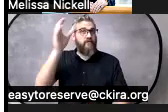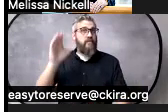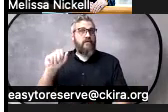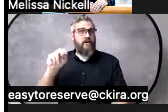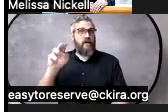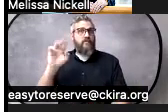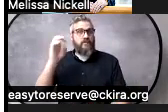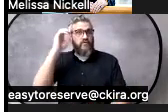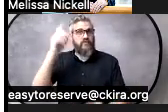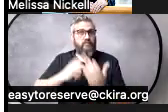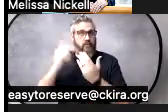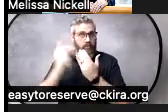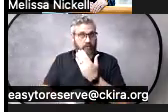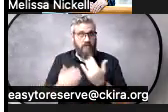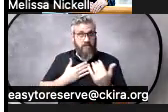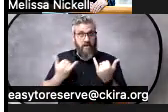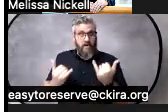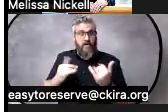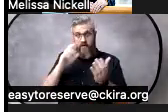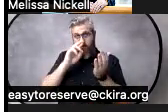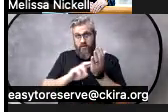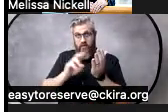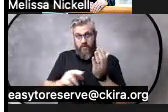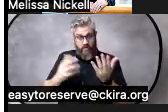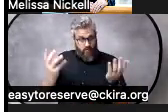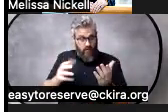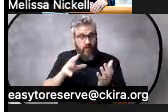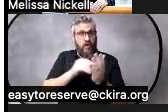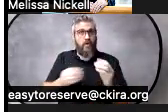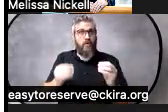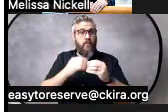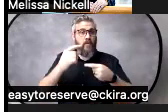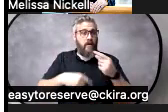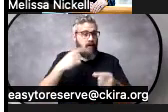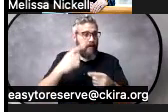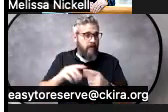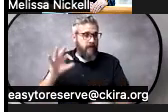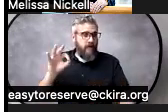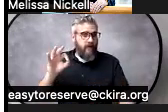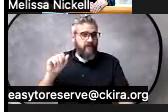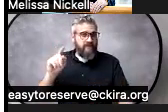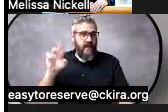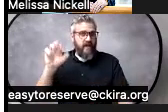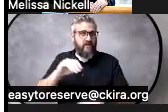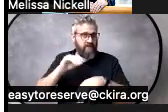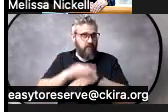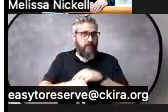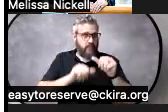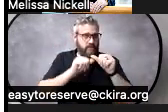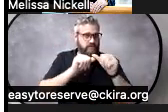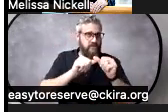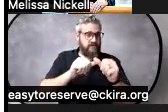education programs. My current research interests include learning more about the factors that influence the persistence and the